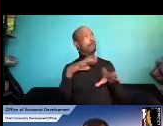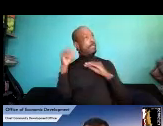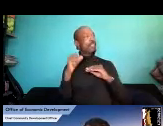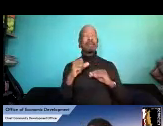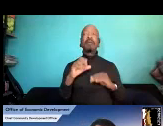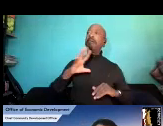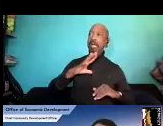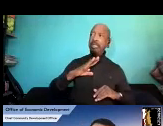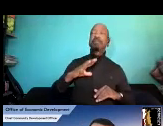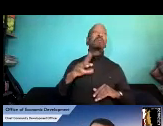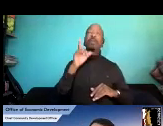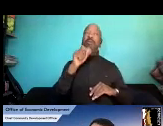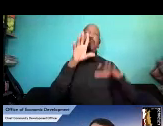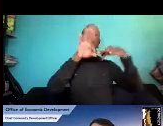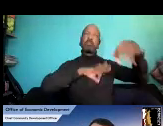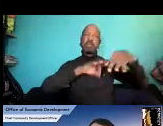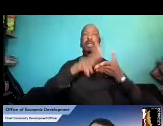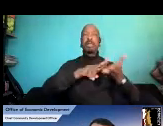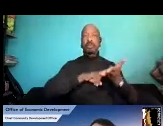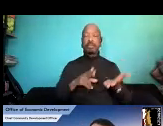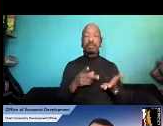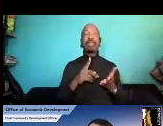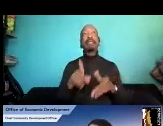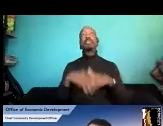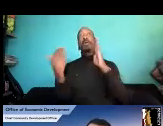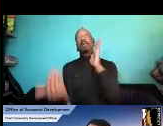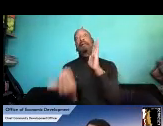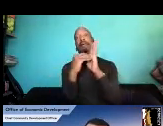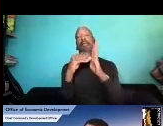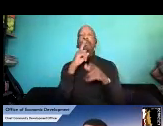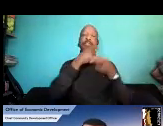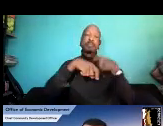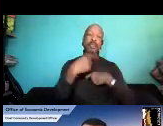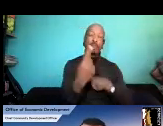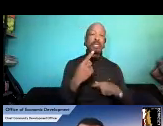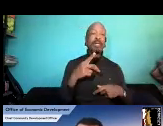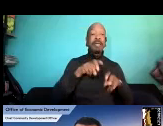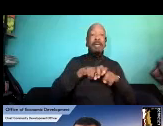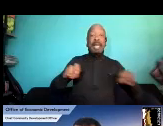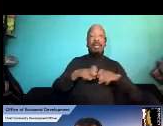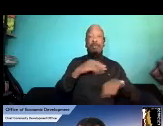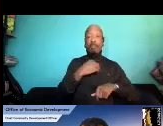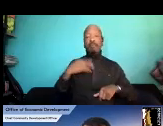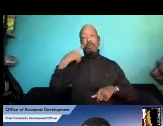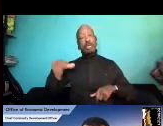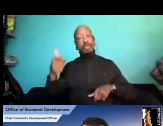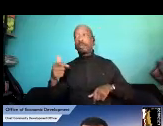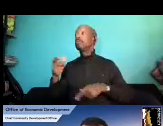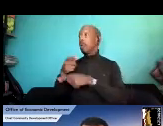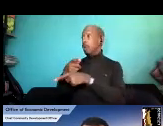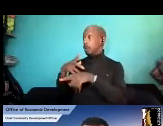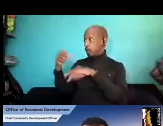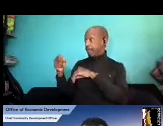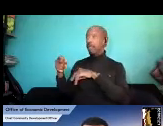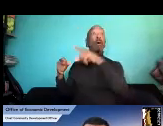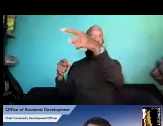we don't have to rip up the contract and start from scratch. We can substitute one panel member in for another one. So we think this also reduces the risk